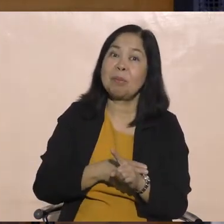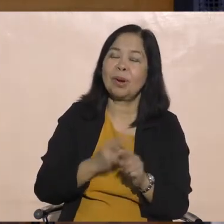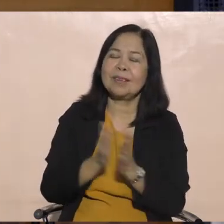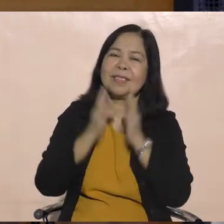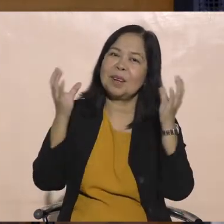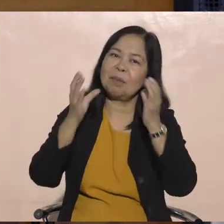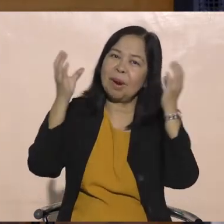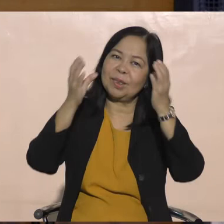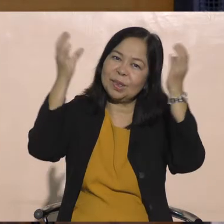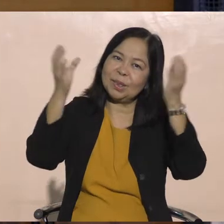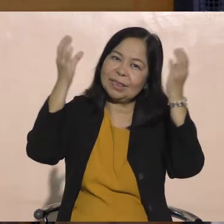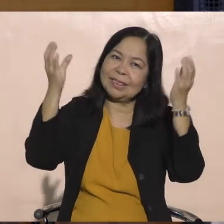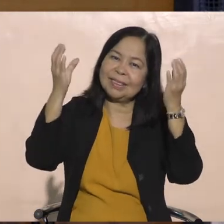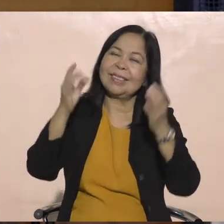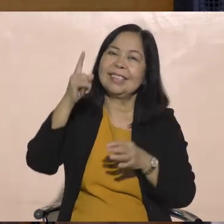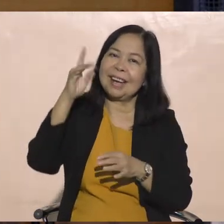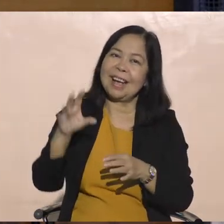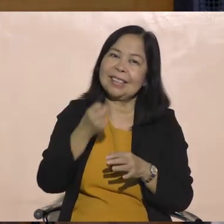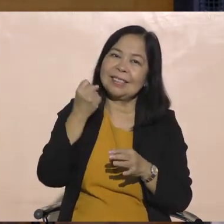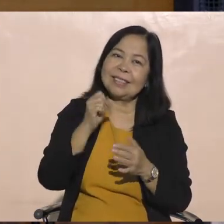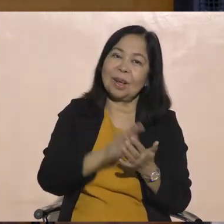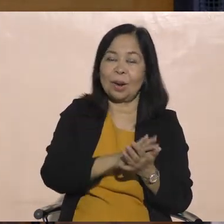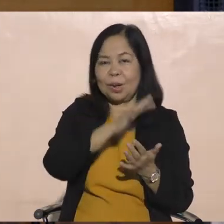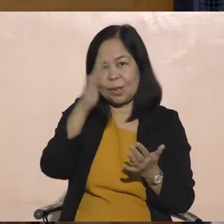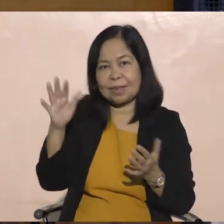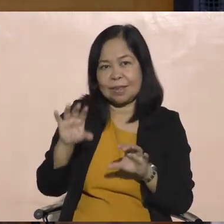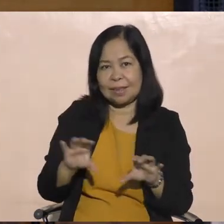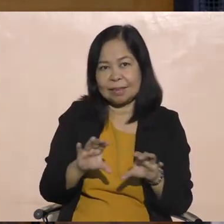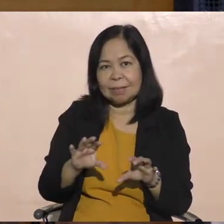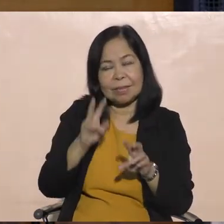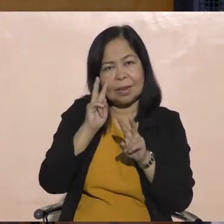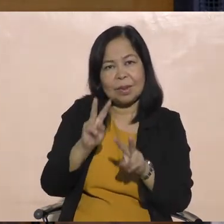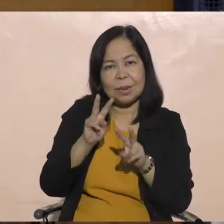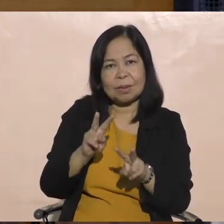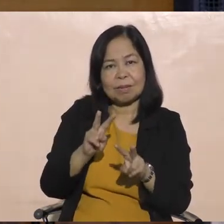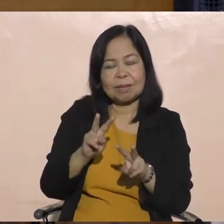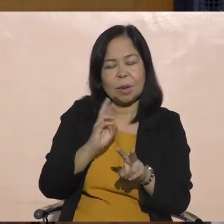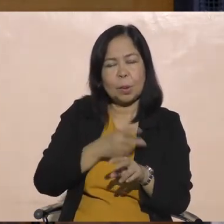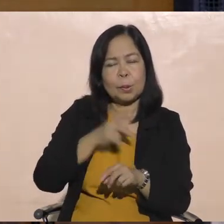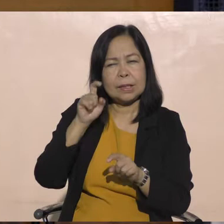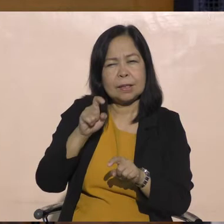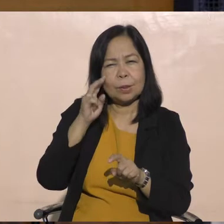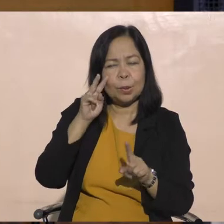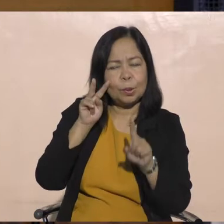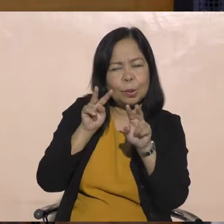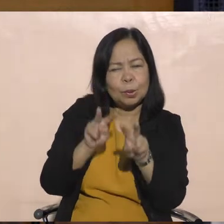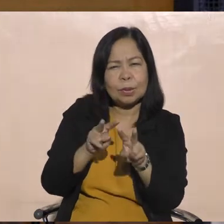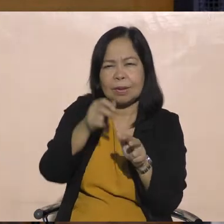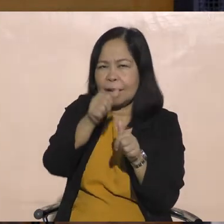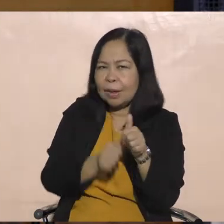in this month of celebration, celebrating God's glorious deeds, hallelujah. We need to look at